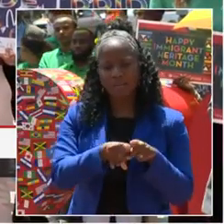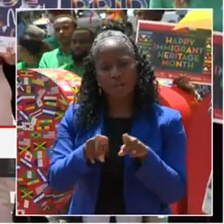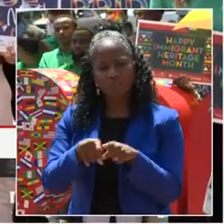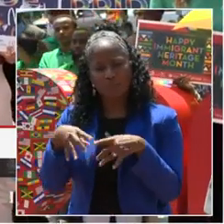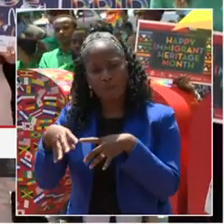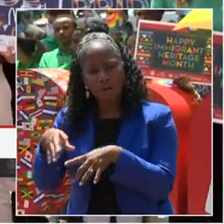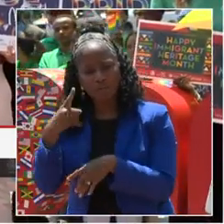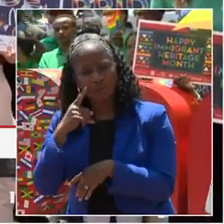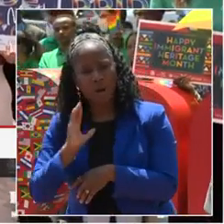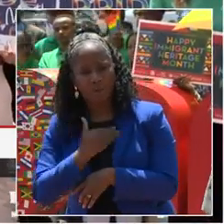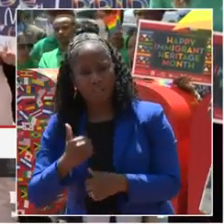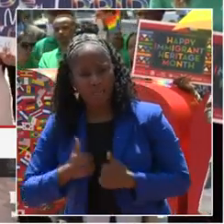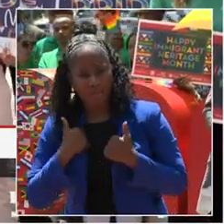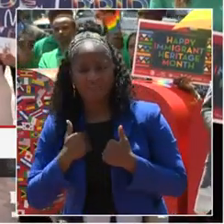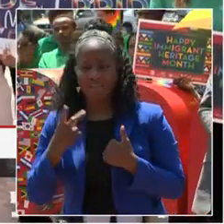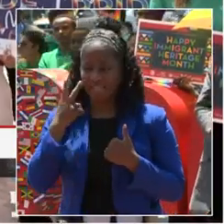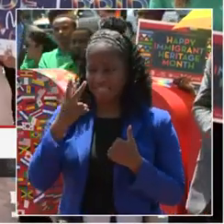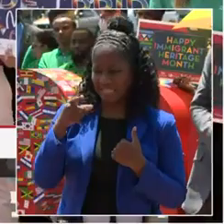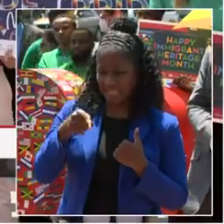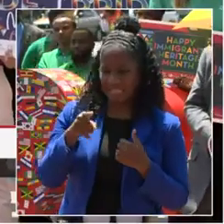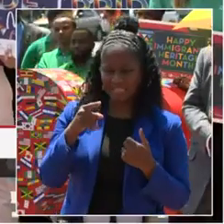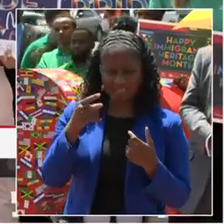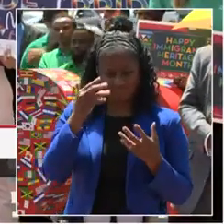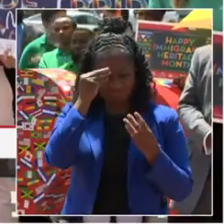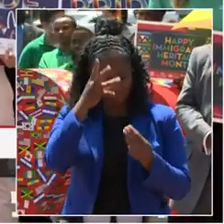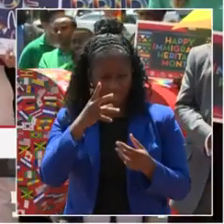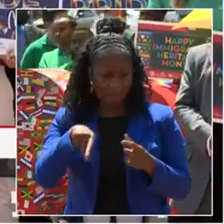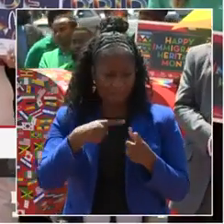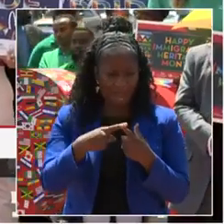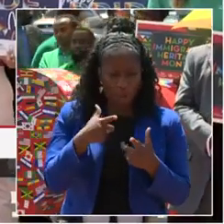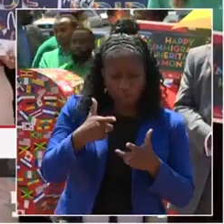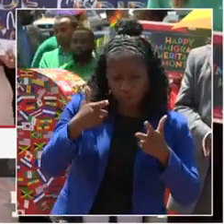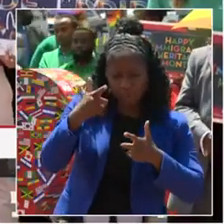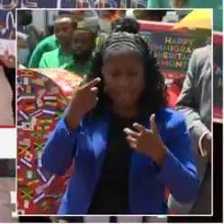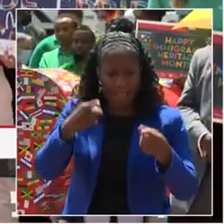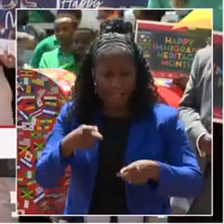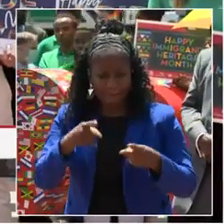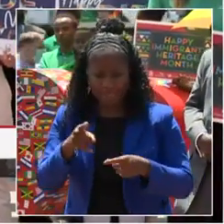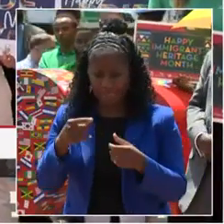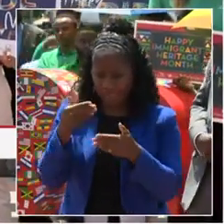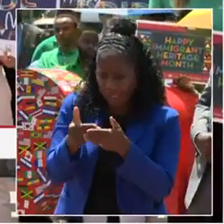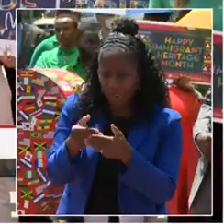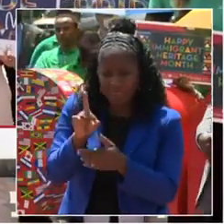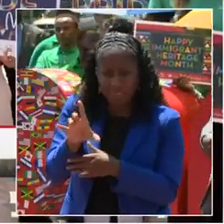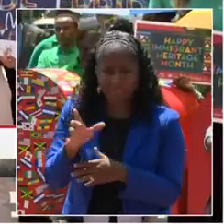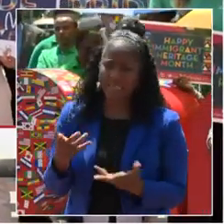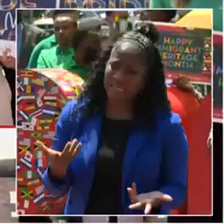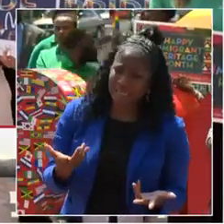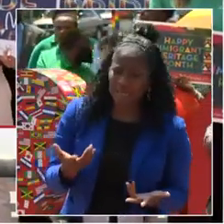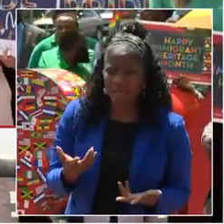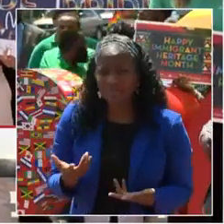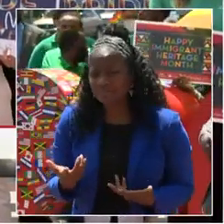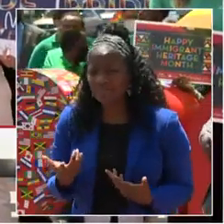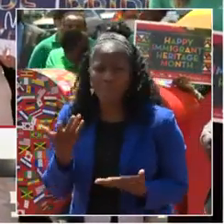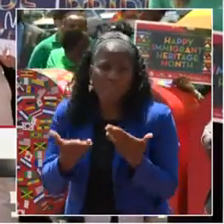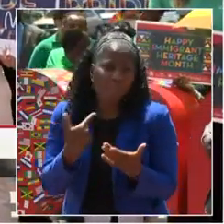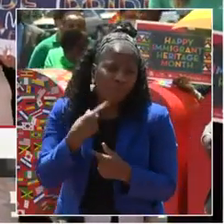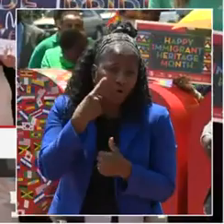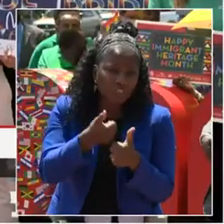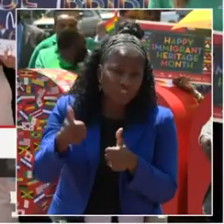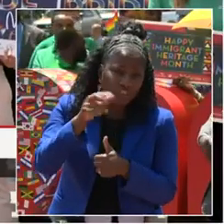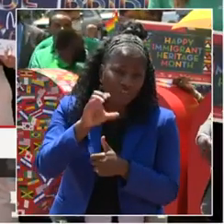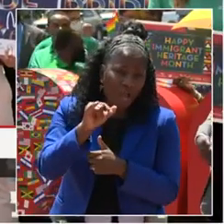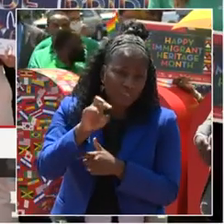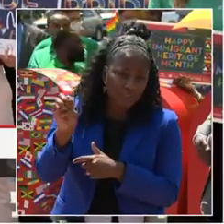Lives, and they see these news about a shooting happening in the vicinity of DC, what are you, and I guess this question goes for Chief Conte